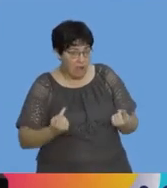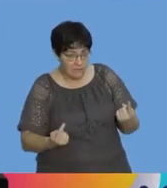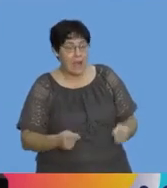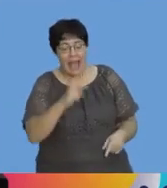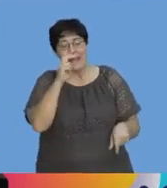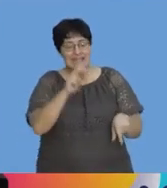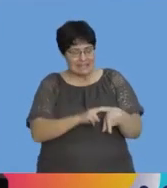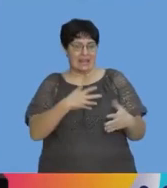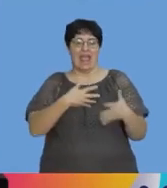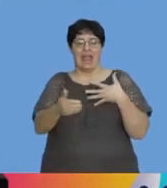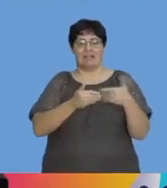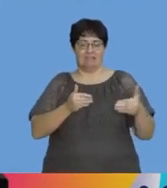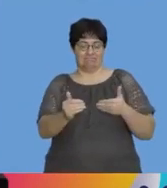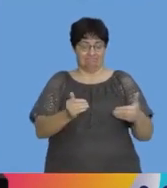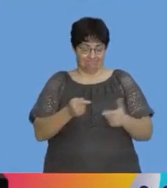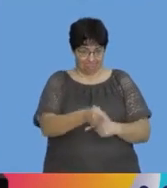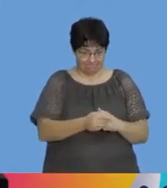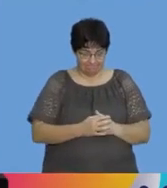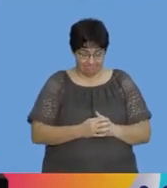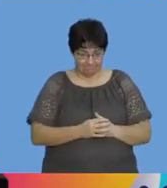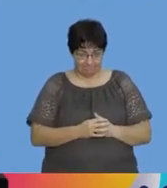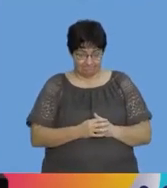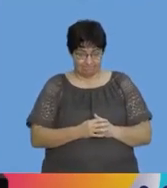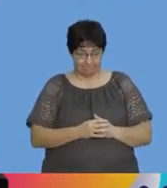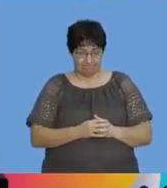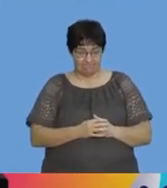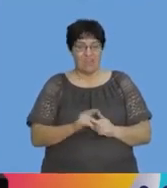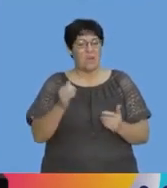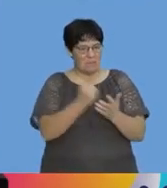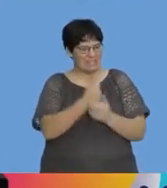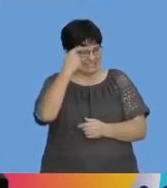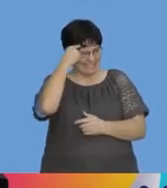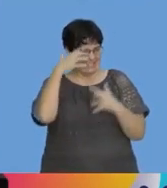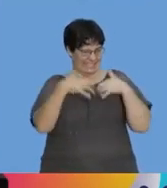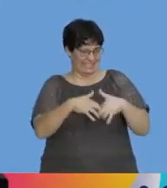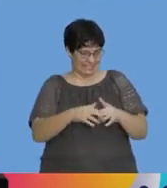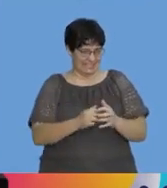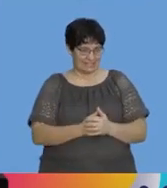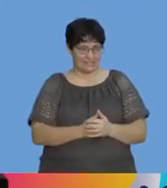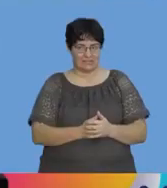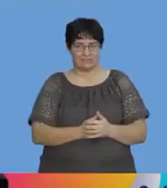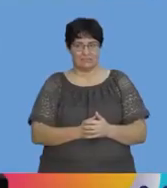can't cure it, so I need to treat the symptoms. Okay, so that you had